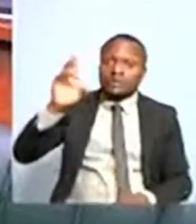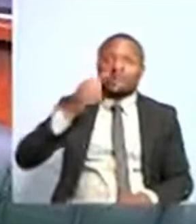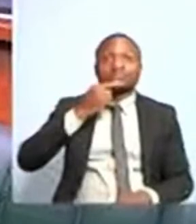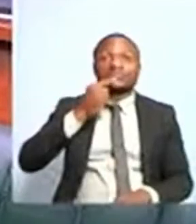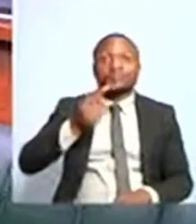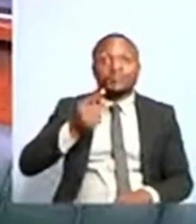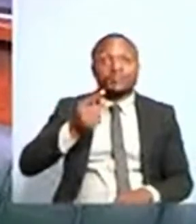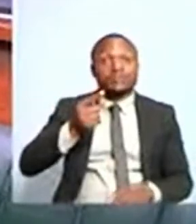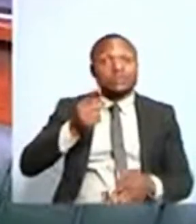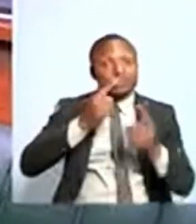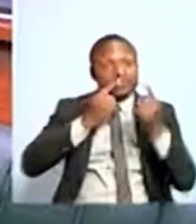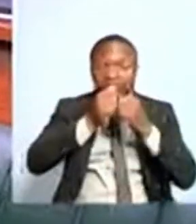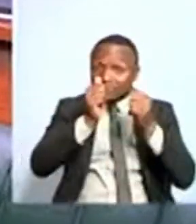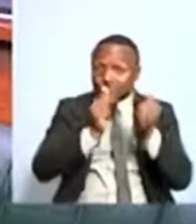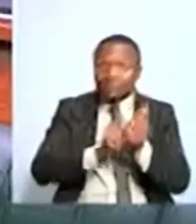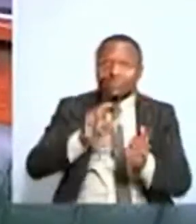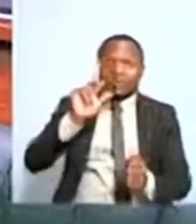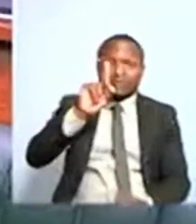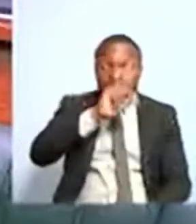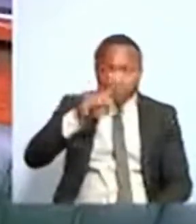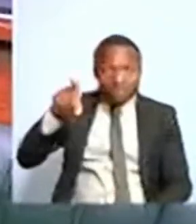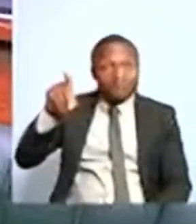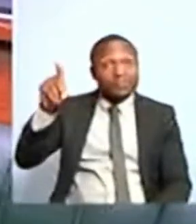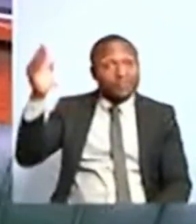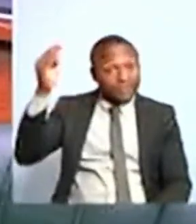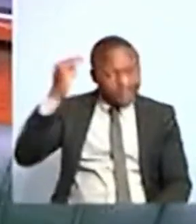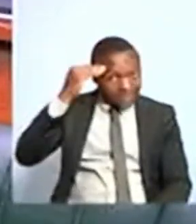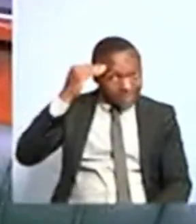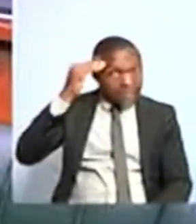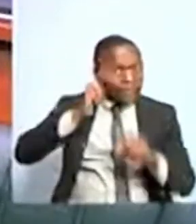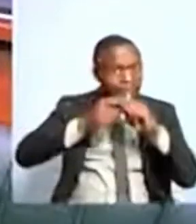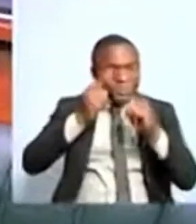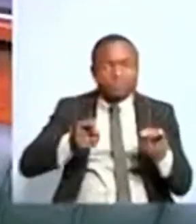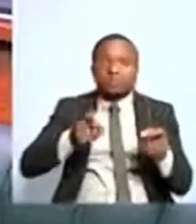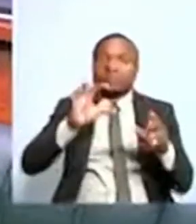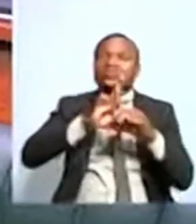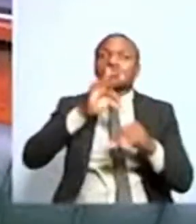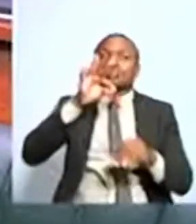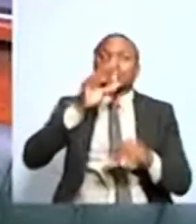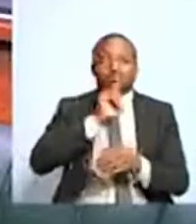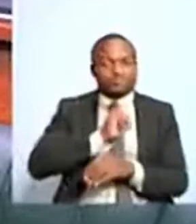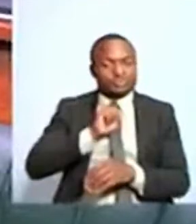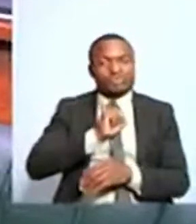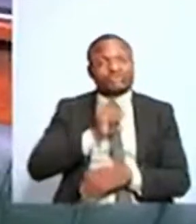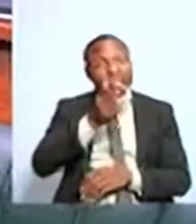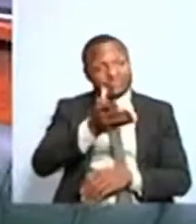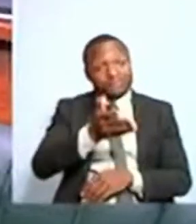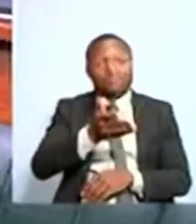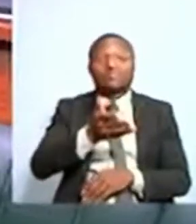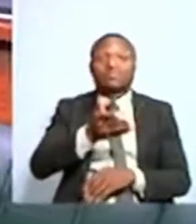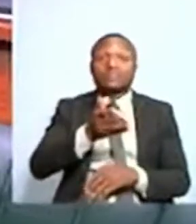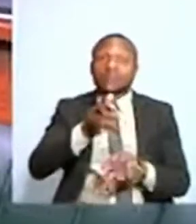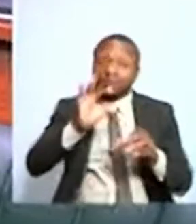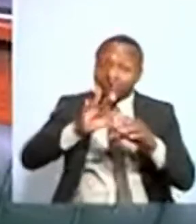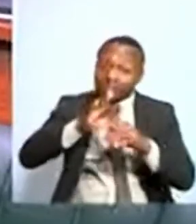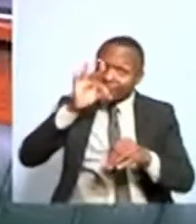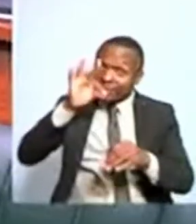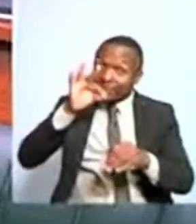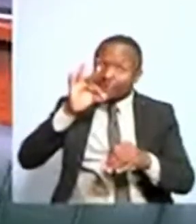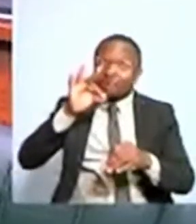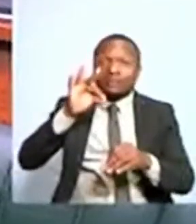that's the one which talks about the DPP as being the head. But that is found, excuse me, that is found